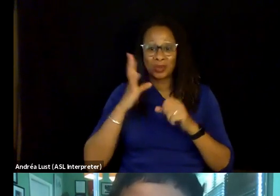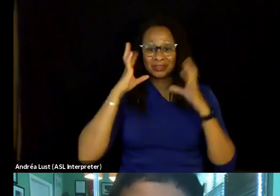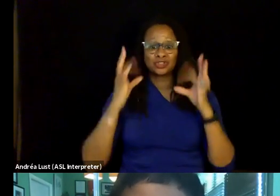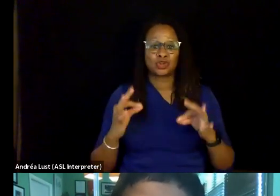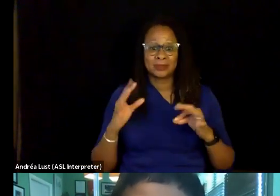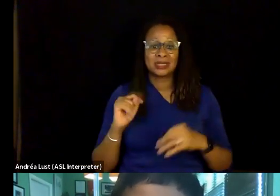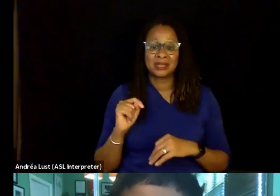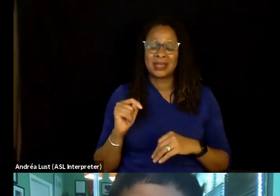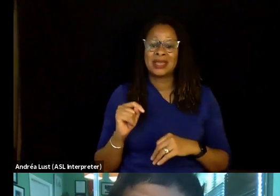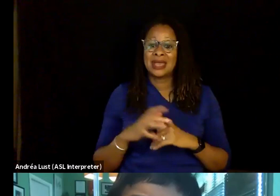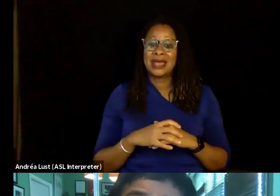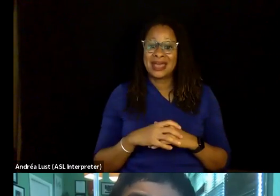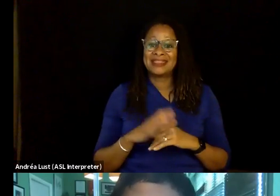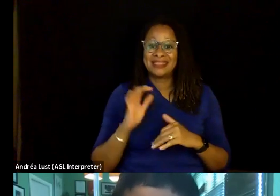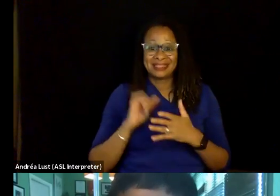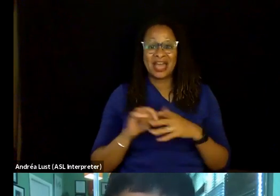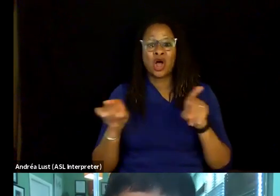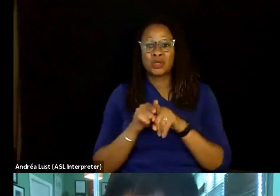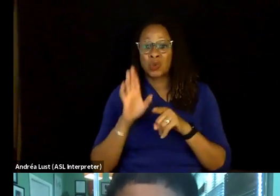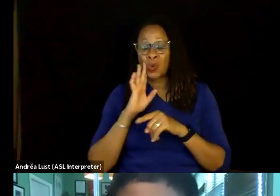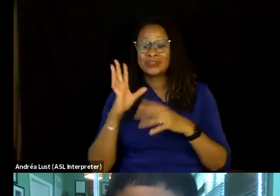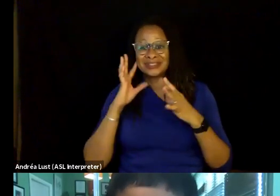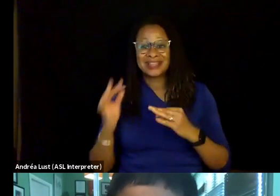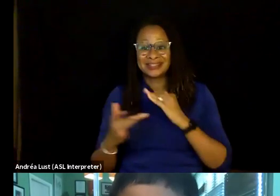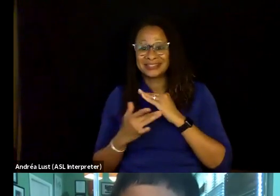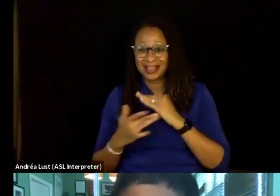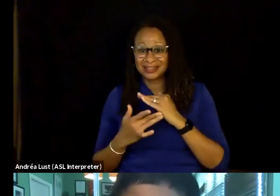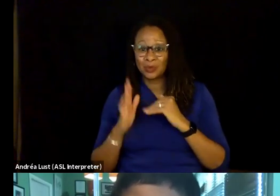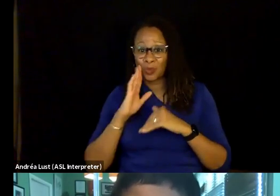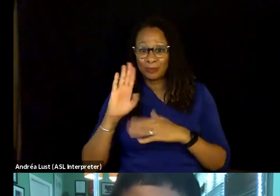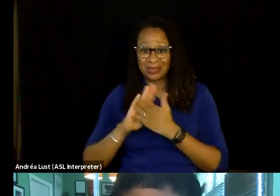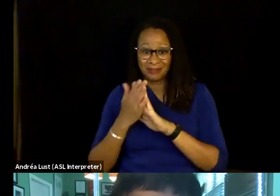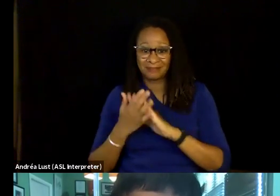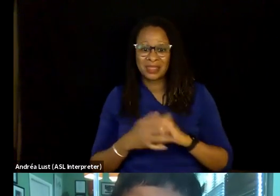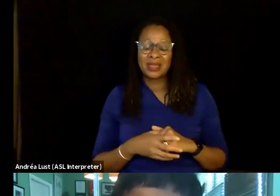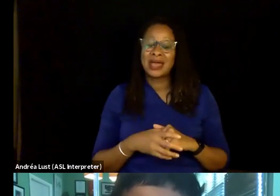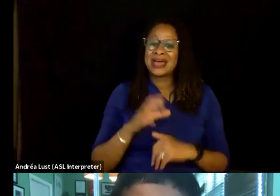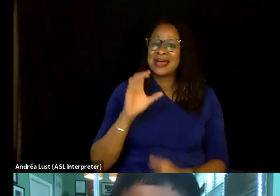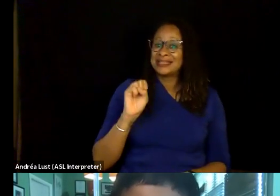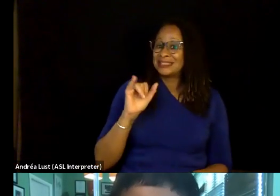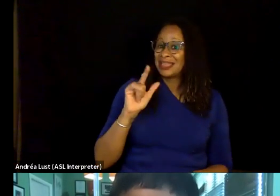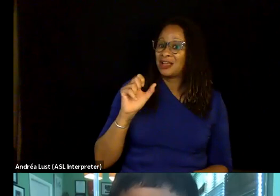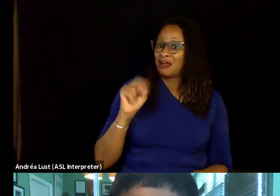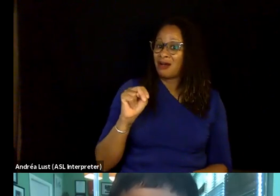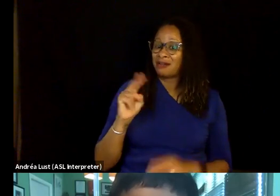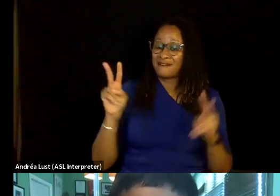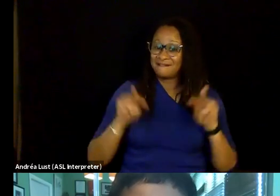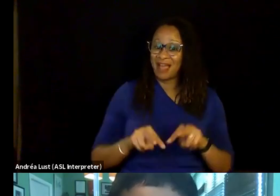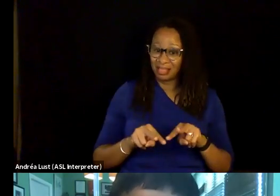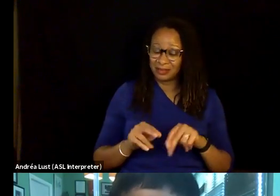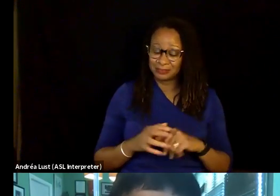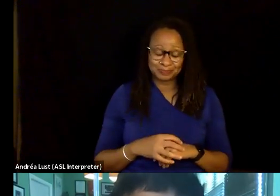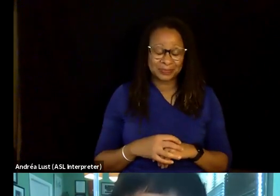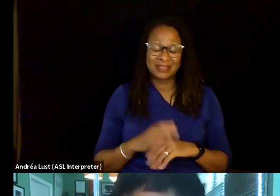what tech will do. So Silicon Valley, so isn't it interesting? And I think this is part of the reason the world is global. One of the things